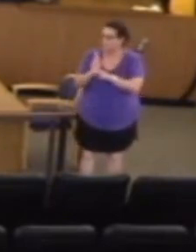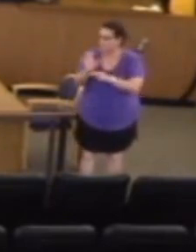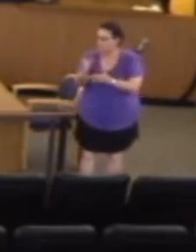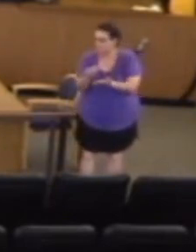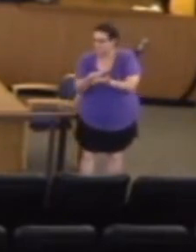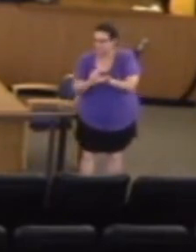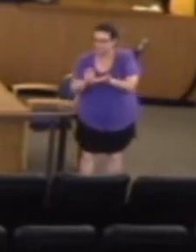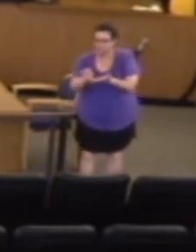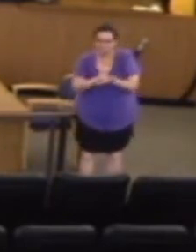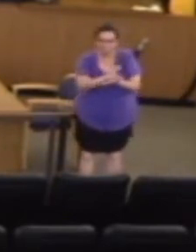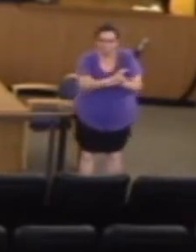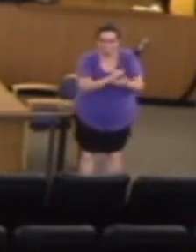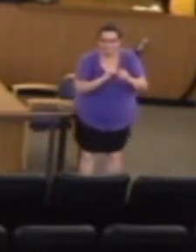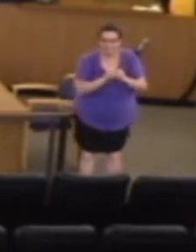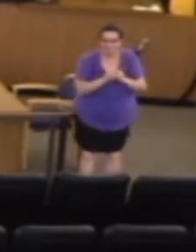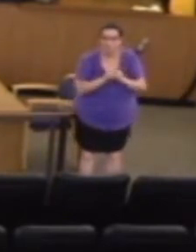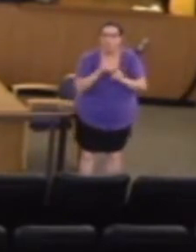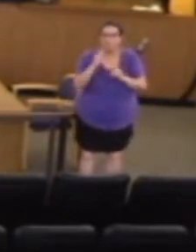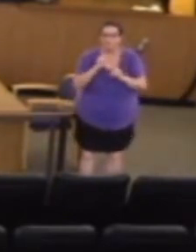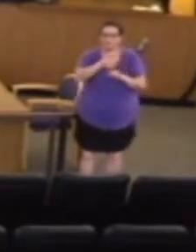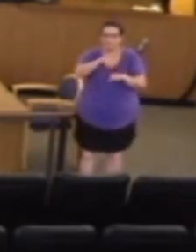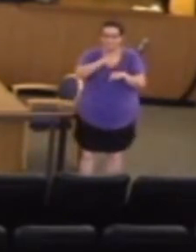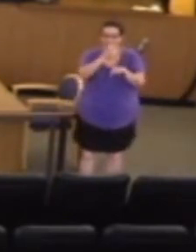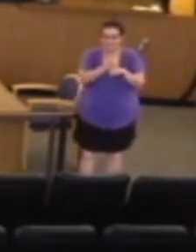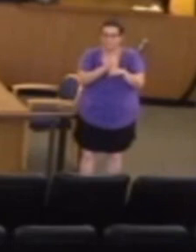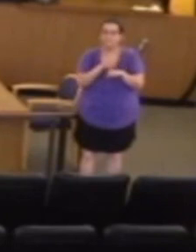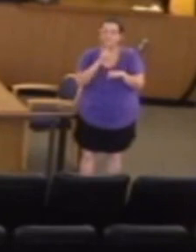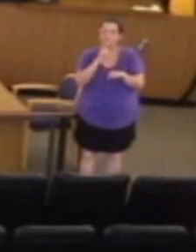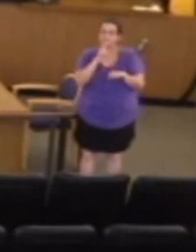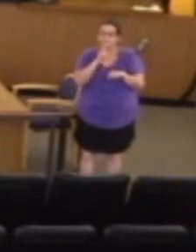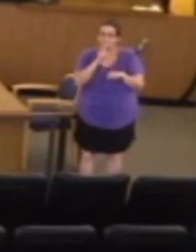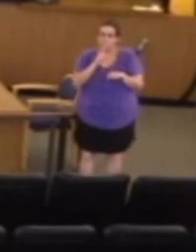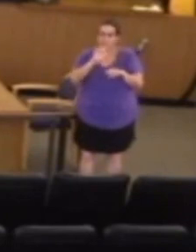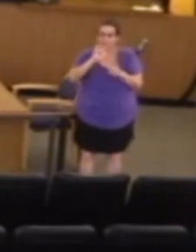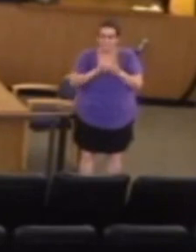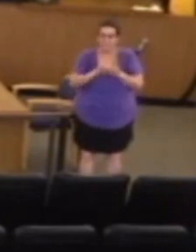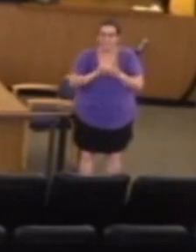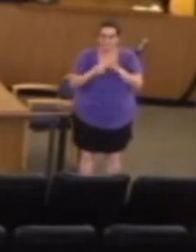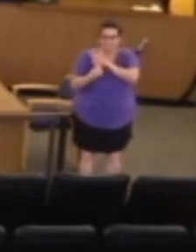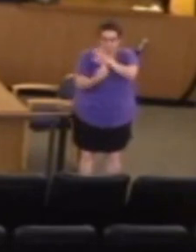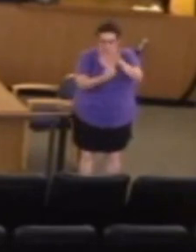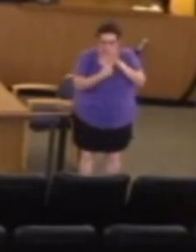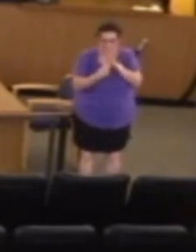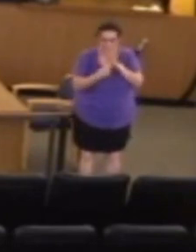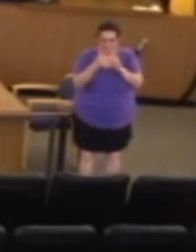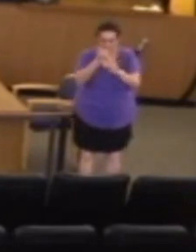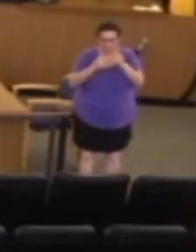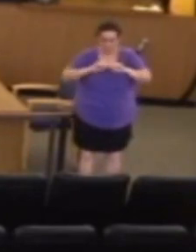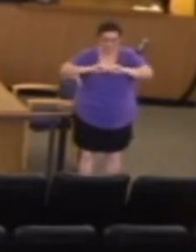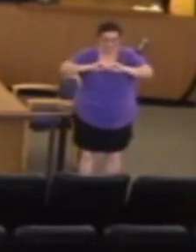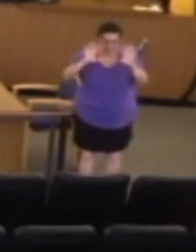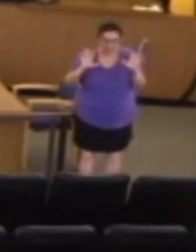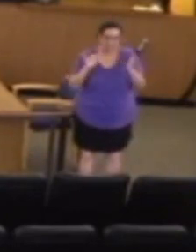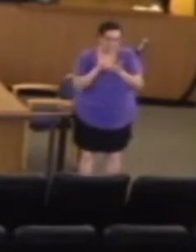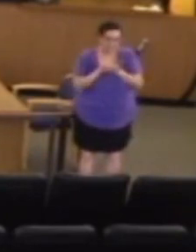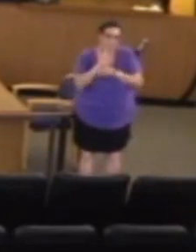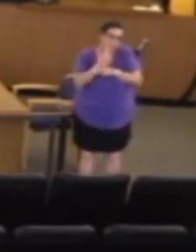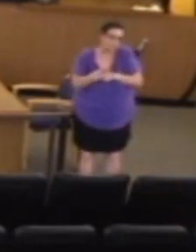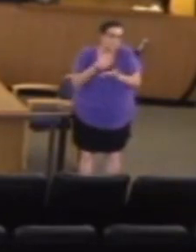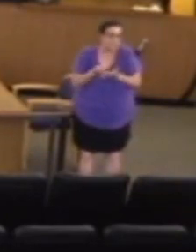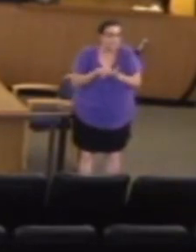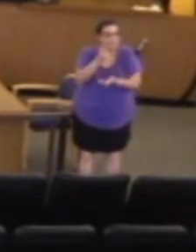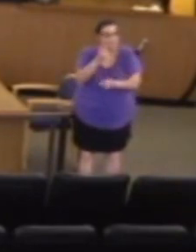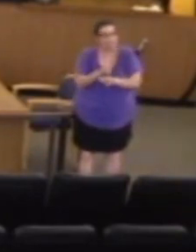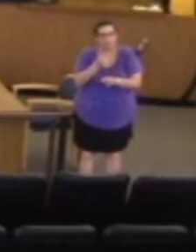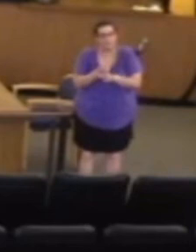in the safeguards, we put in the protocol to make it open, transparent, as well as going the extra yard, because we want it to be that we